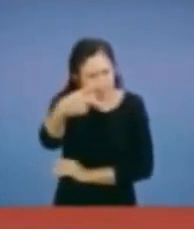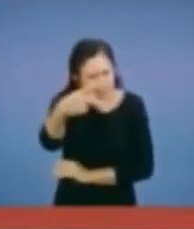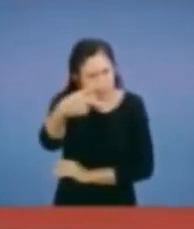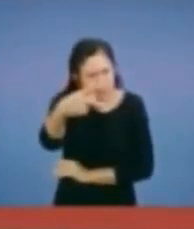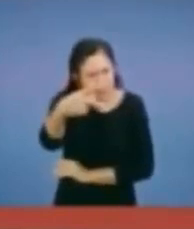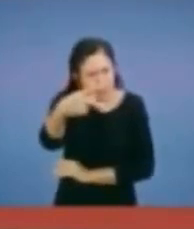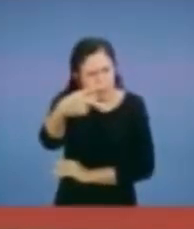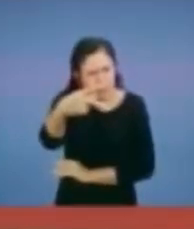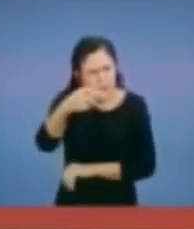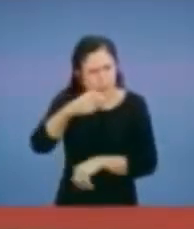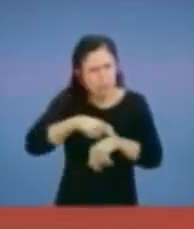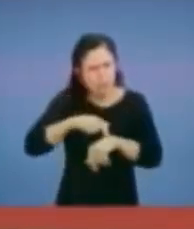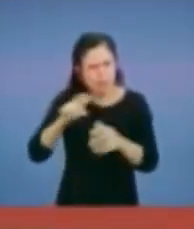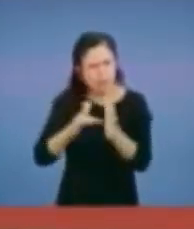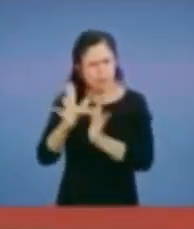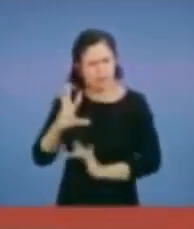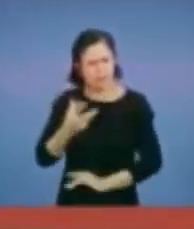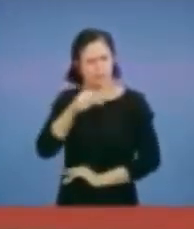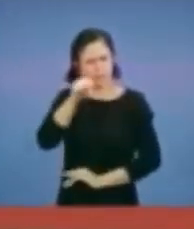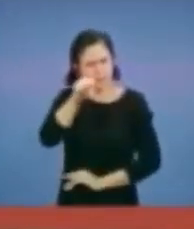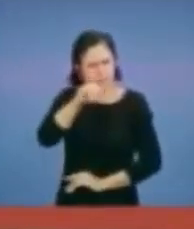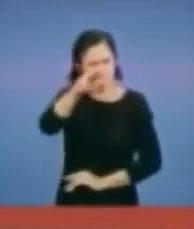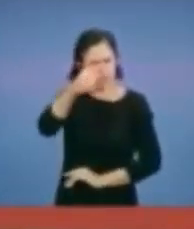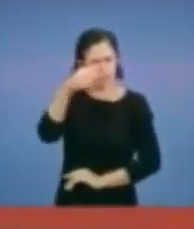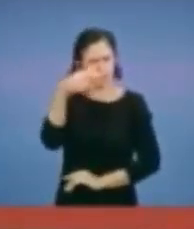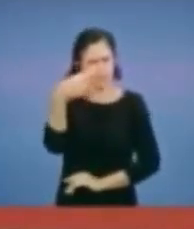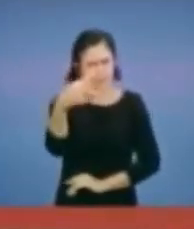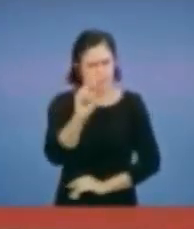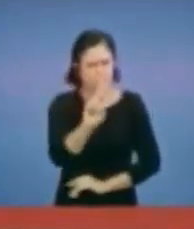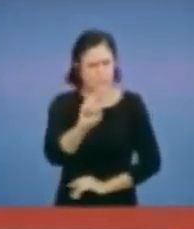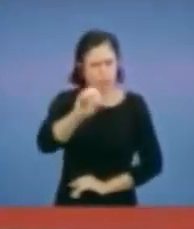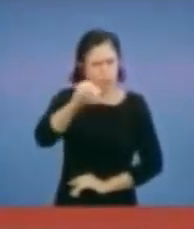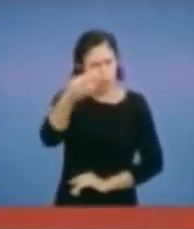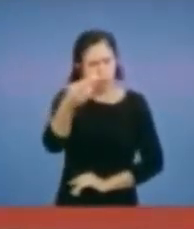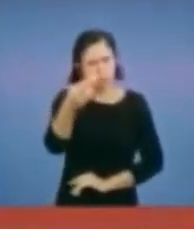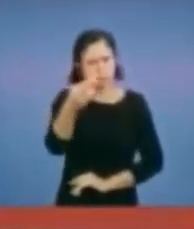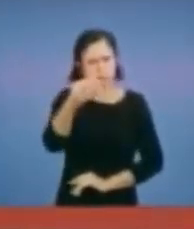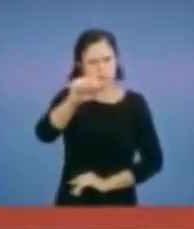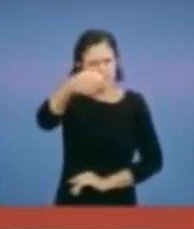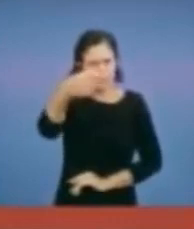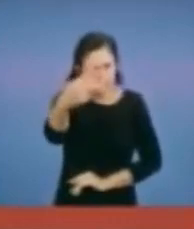name? When Jesus saved you, has he called you by your name?